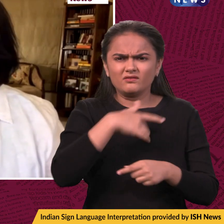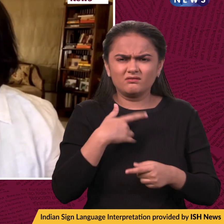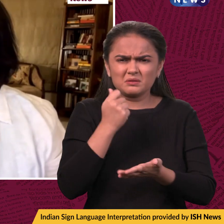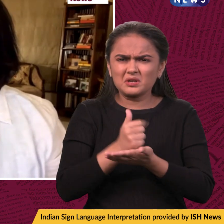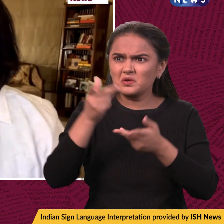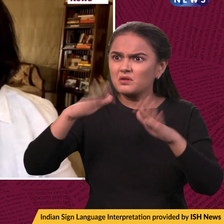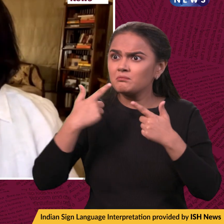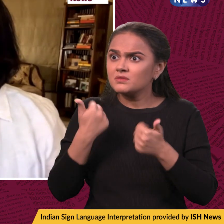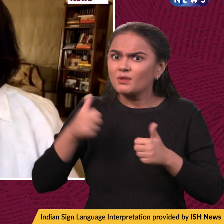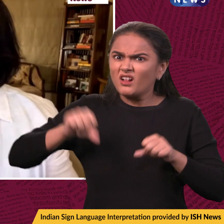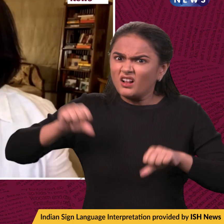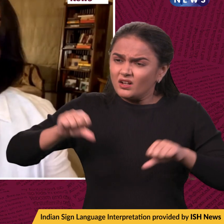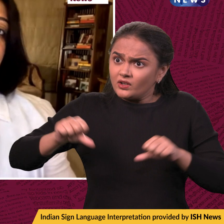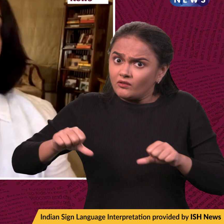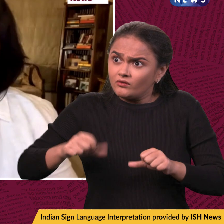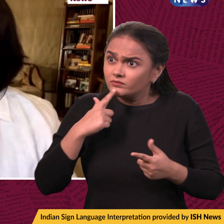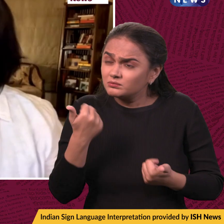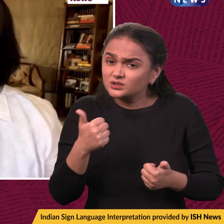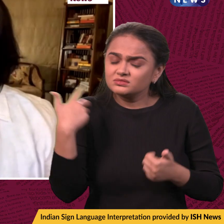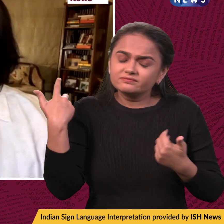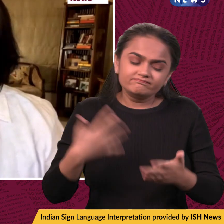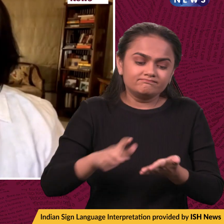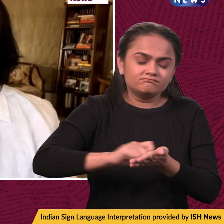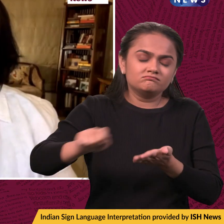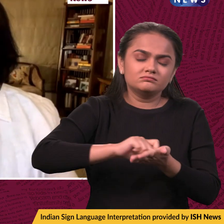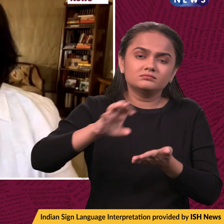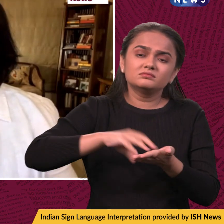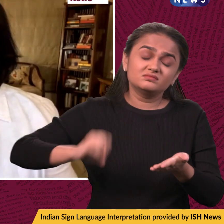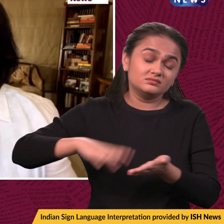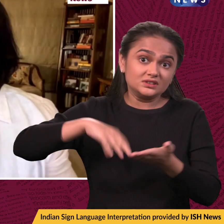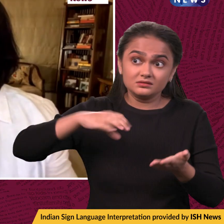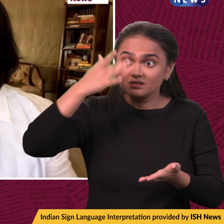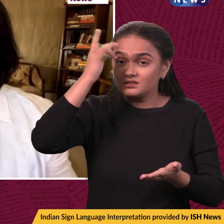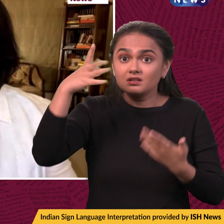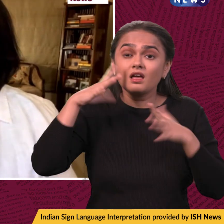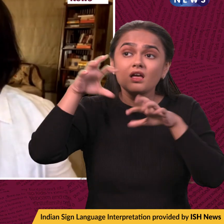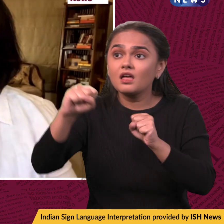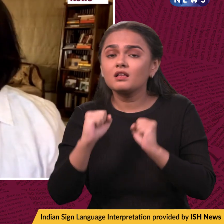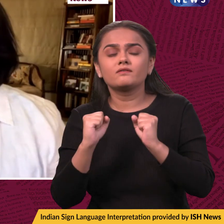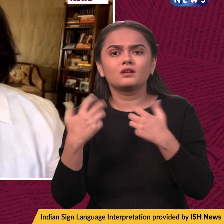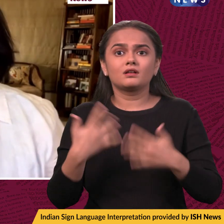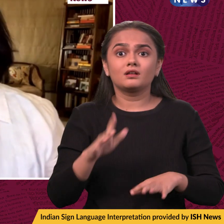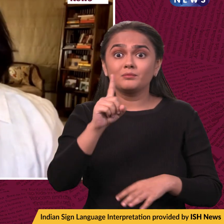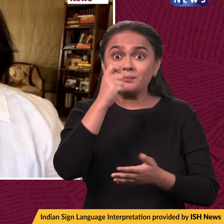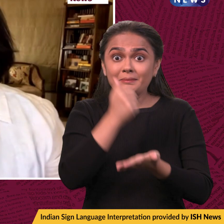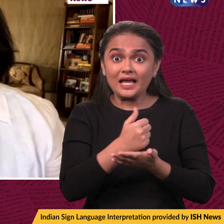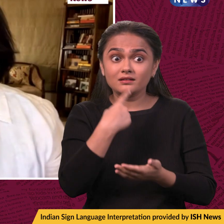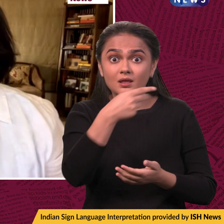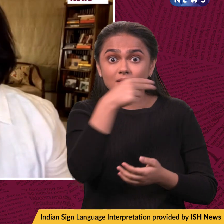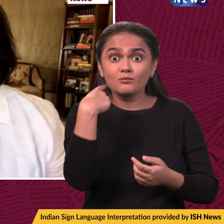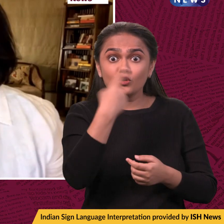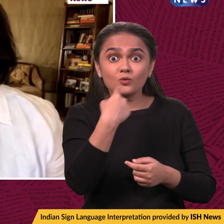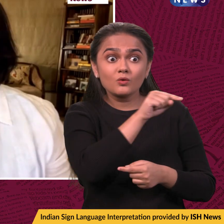is not going to be recovered, it can be written off before those 4 years. Now, the bank has not disclosed the names of